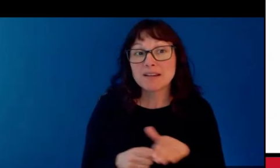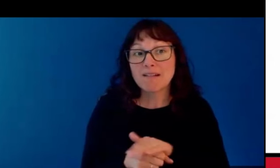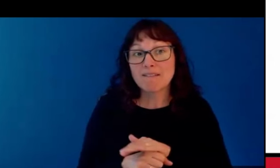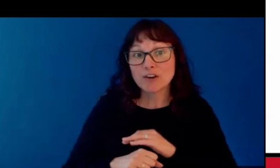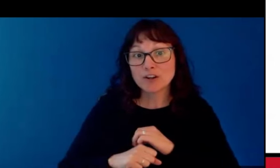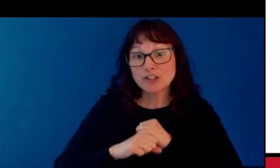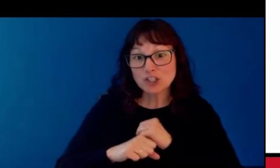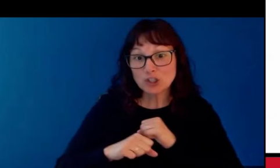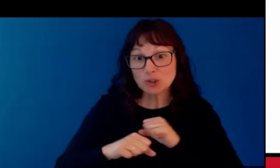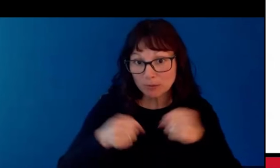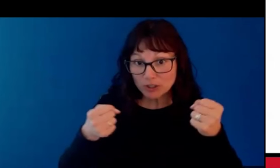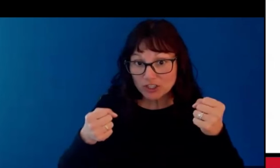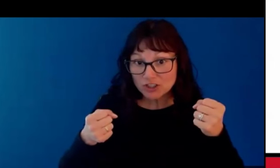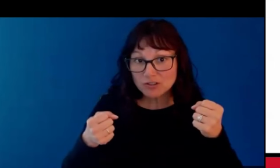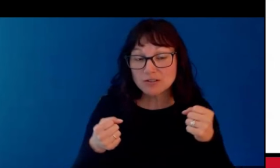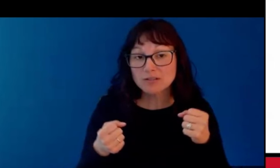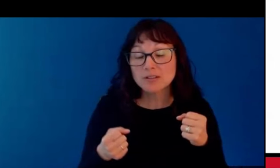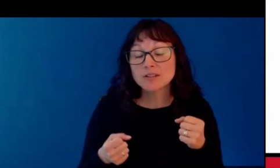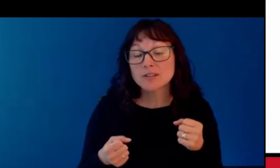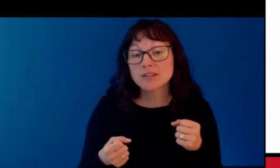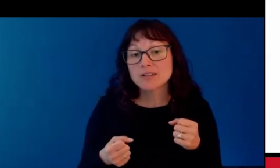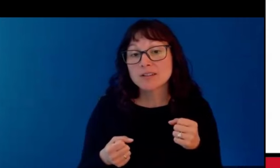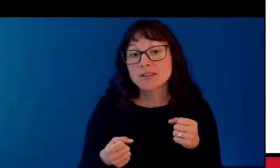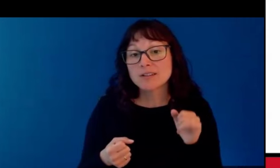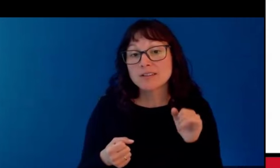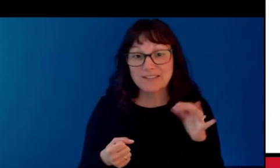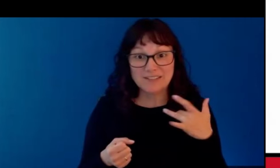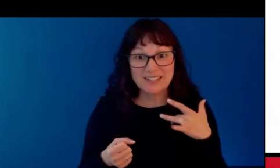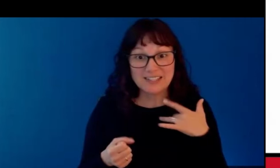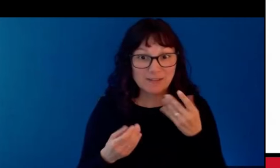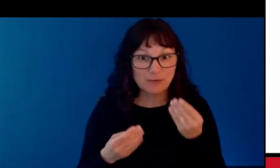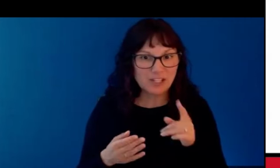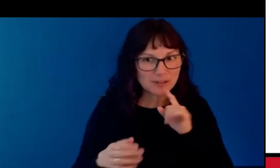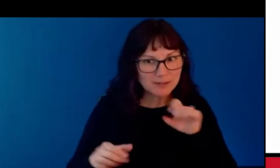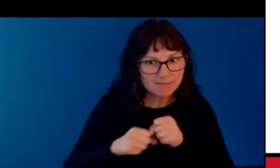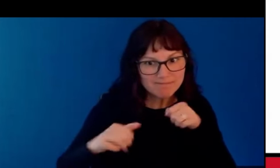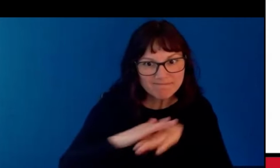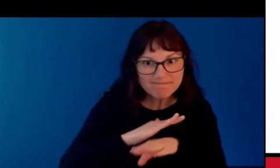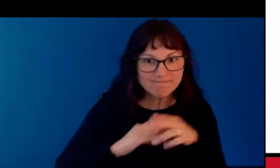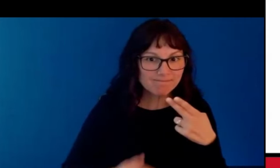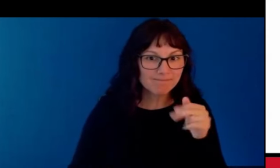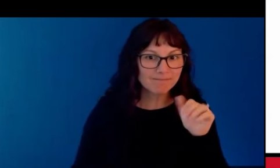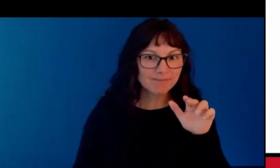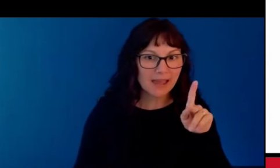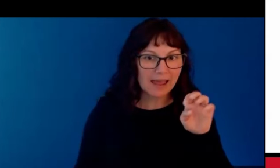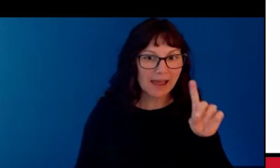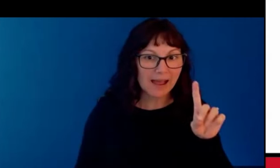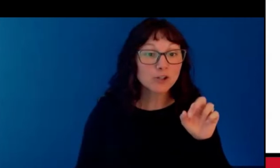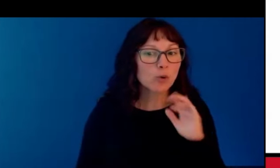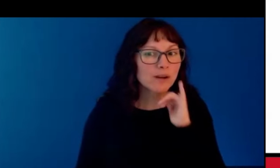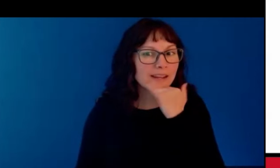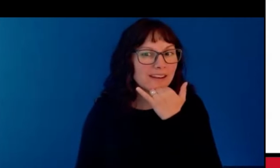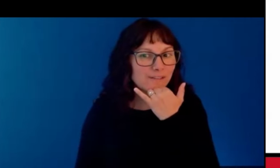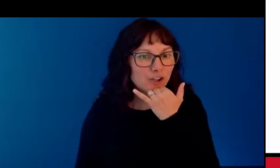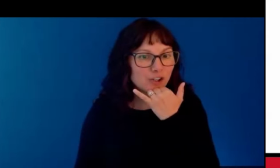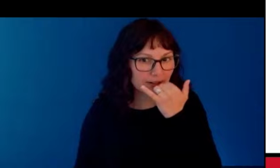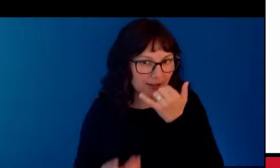security breaches where sensitive information is either hacked or inadvertently